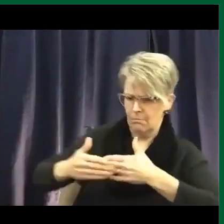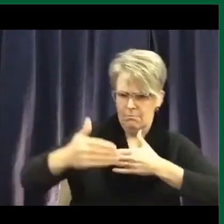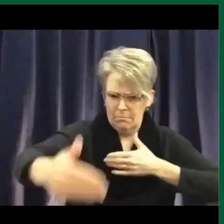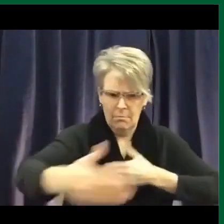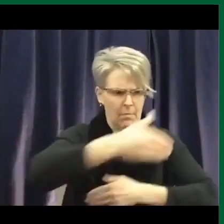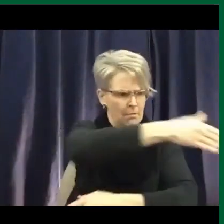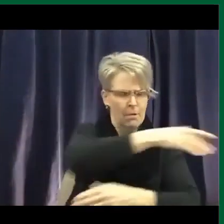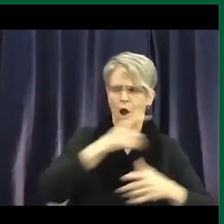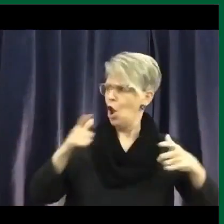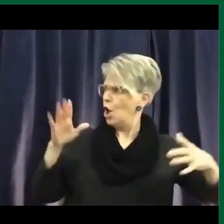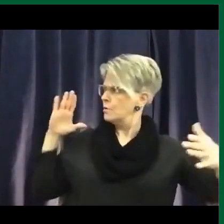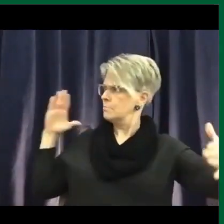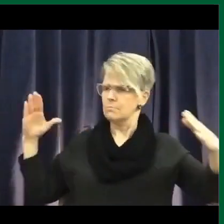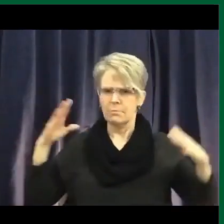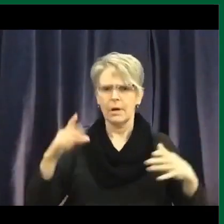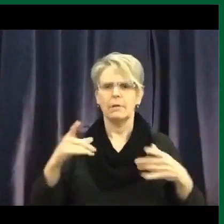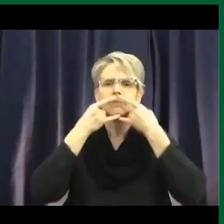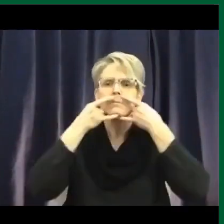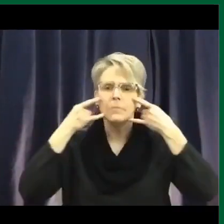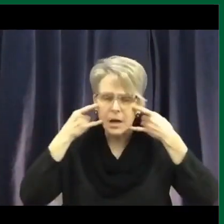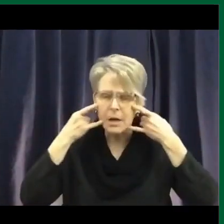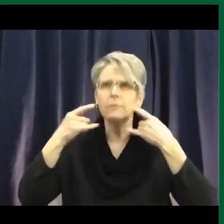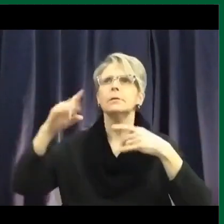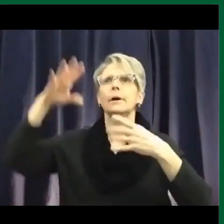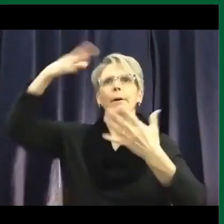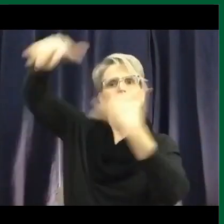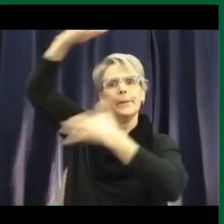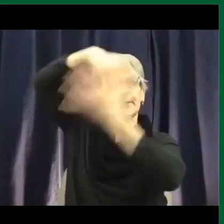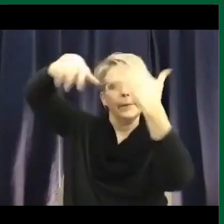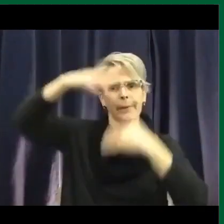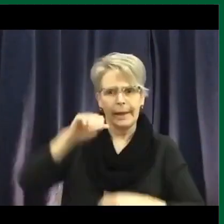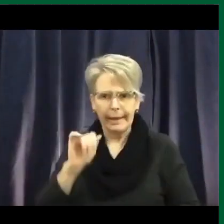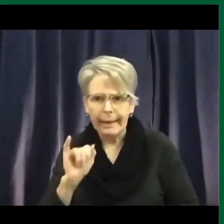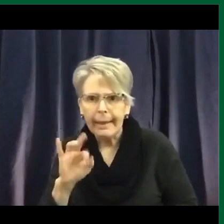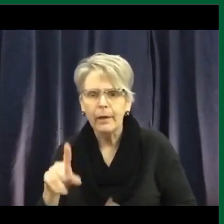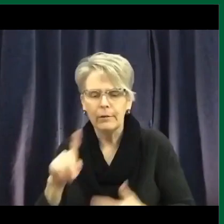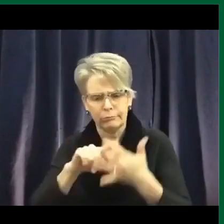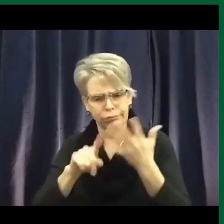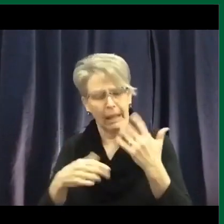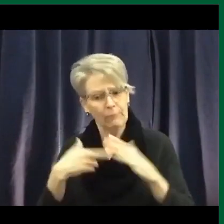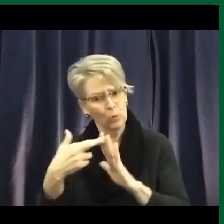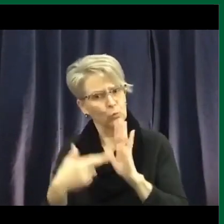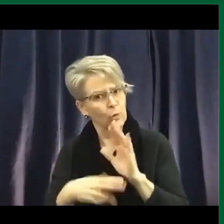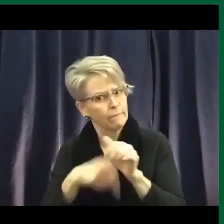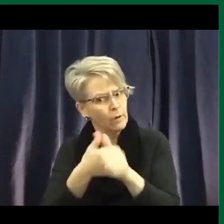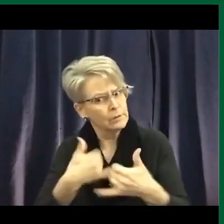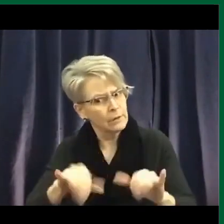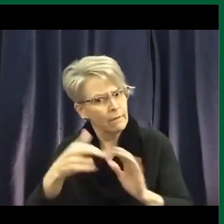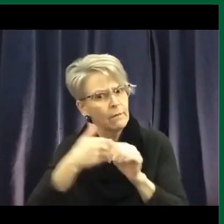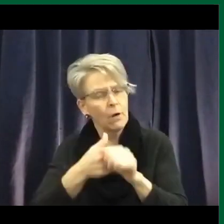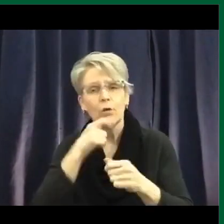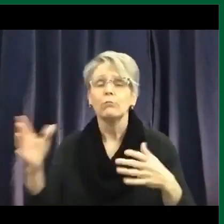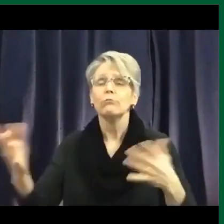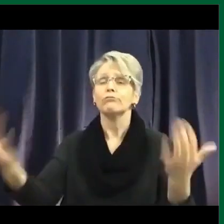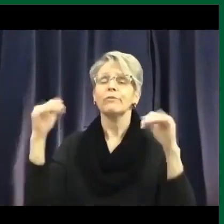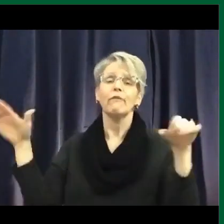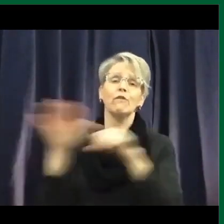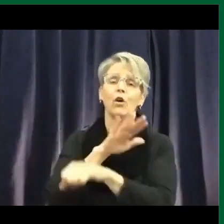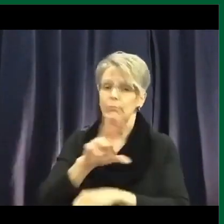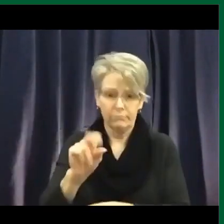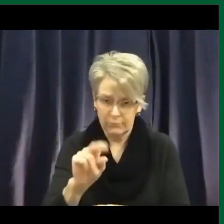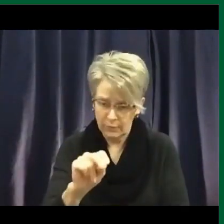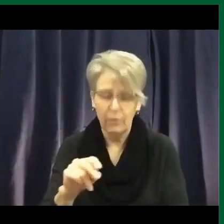ventilation, mask use, other measures. So we hope that, as long as we all follow those measures, we can keep our case numbers